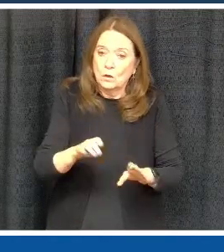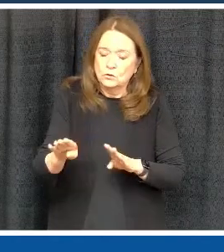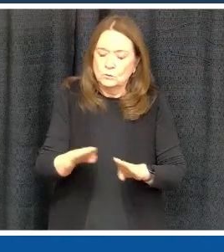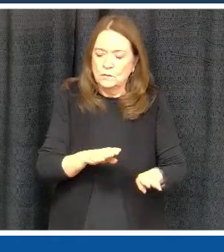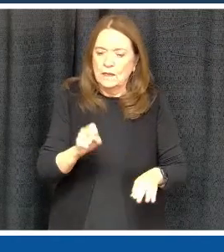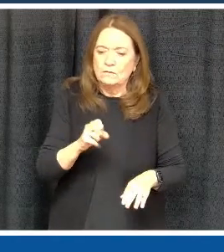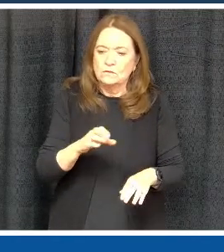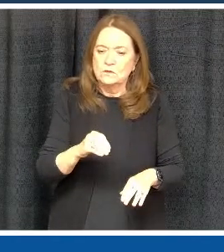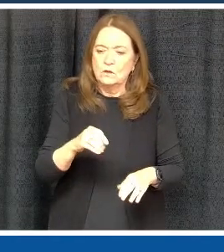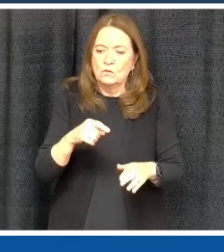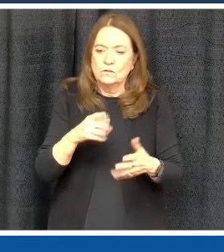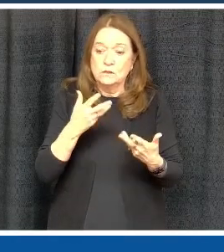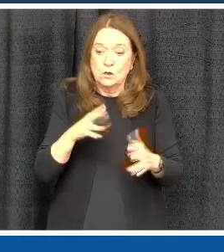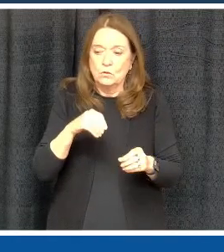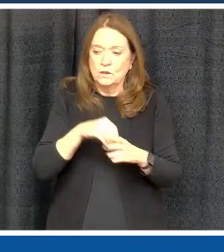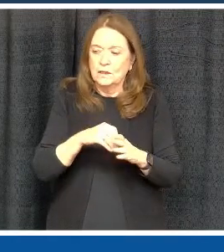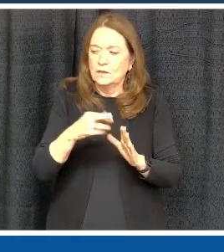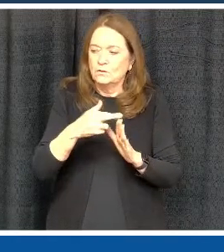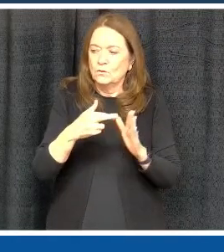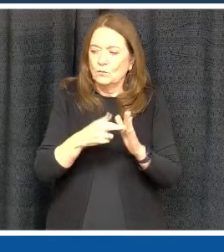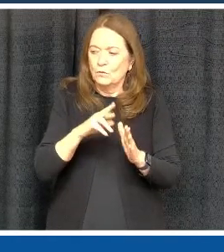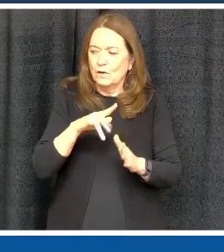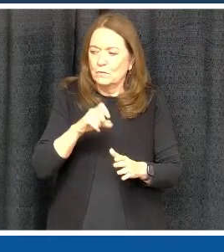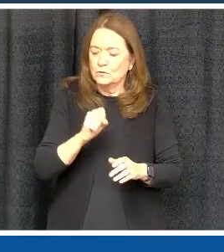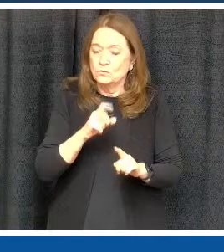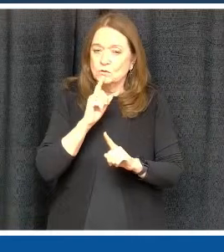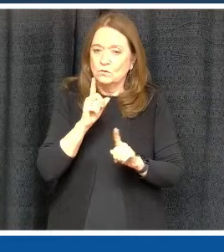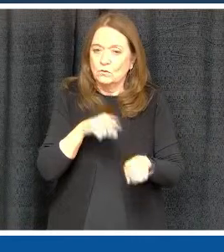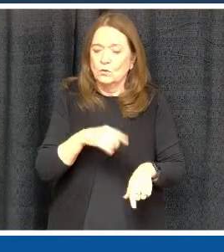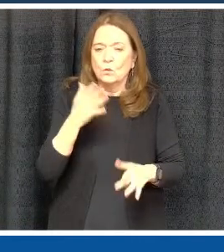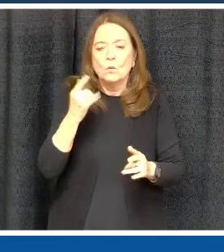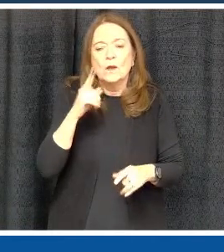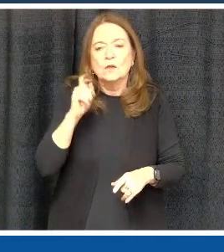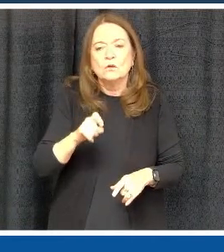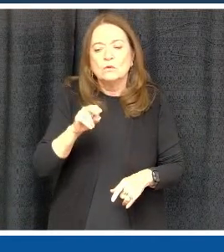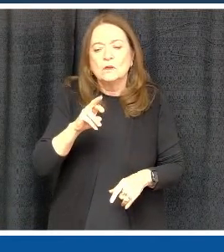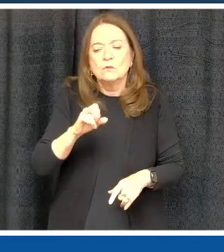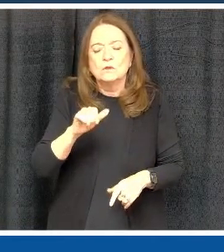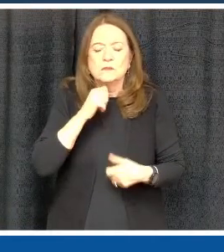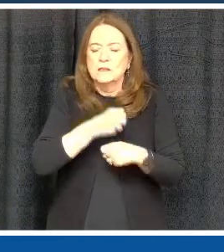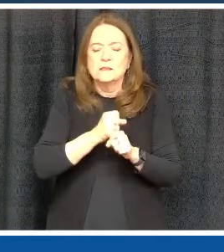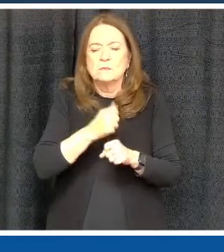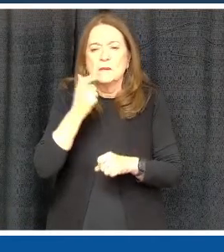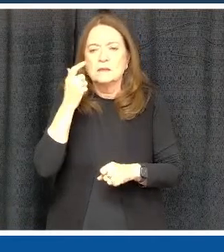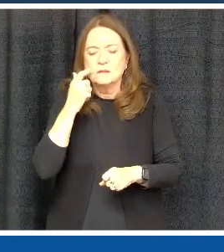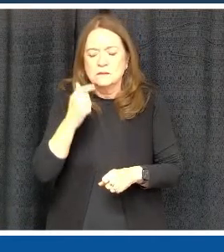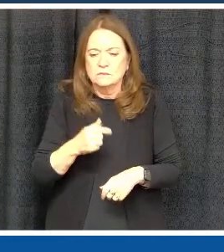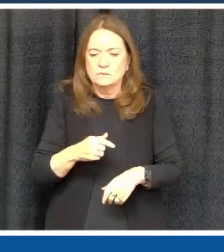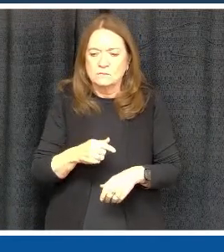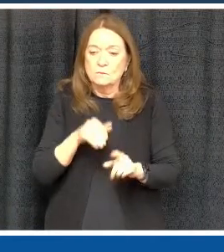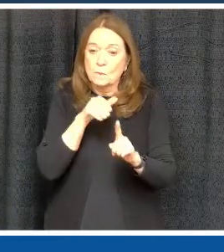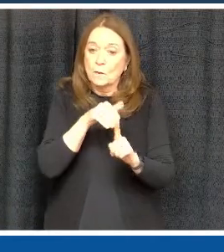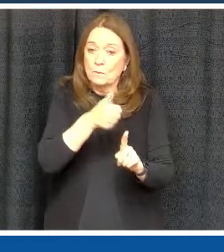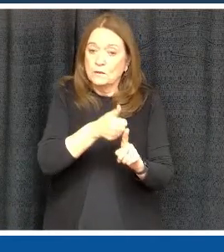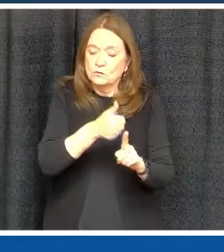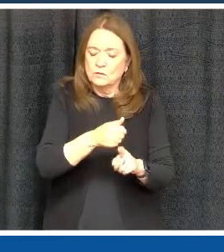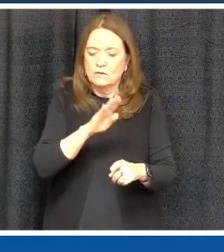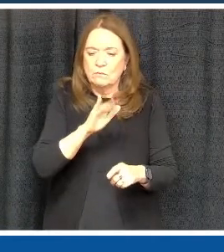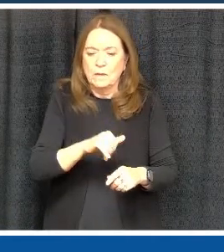So if it's already in the Robert Rules of Order, why do you need a resolution? Doesn't make sense. Remind yourself by